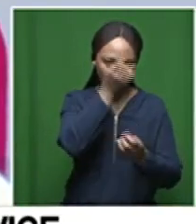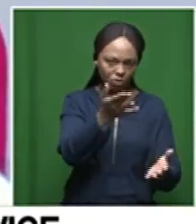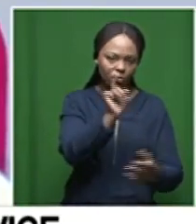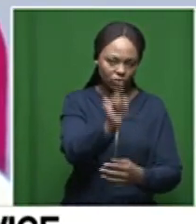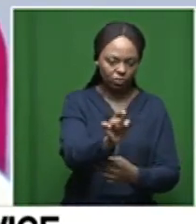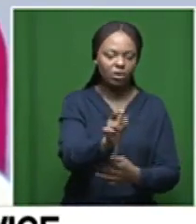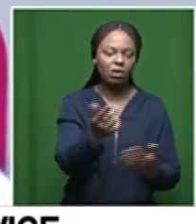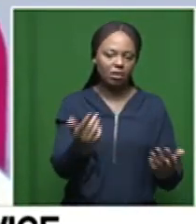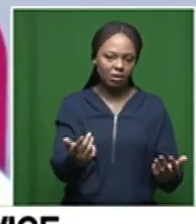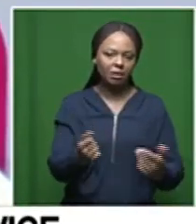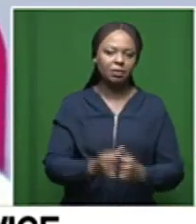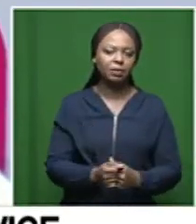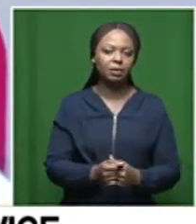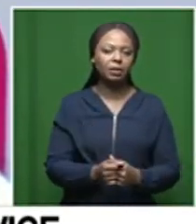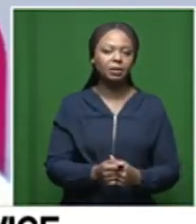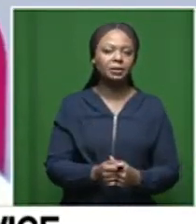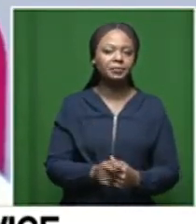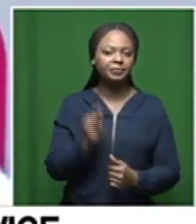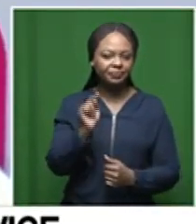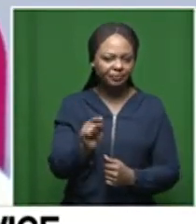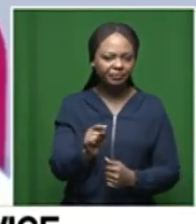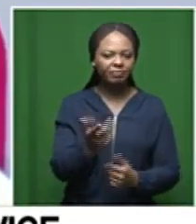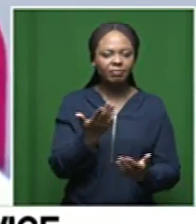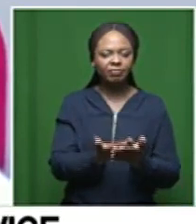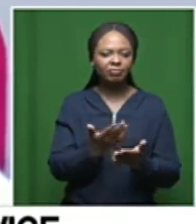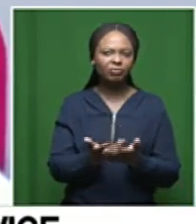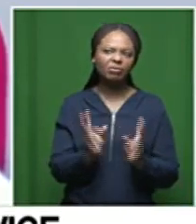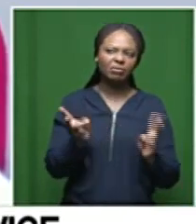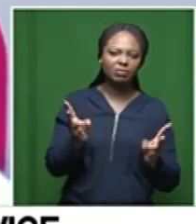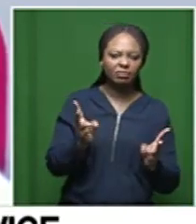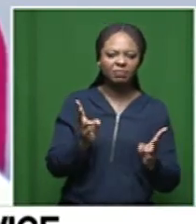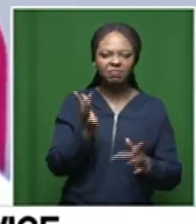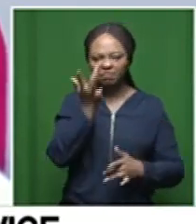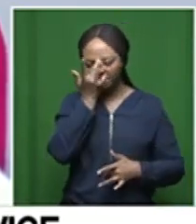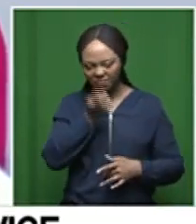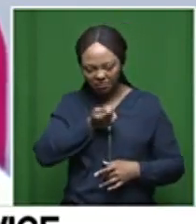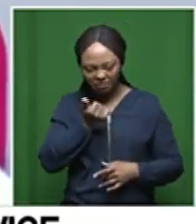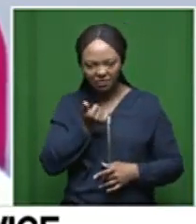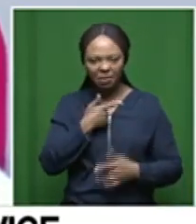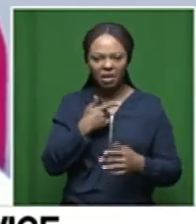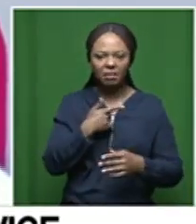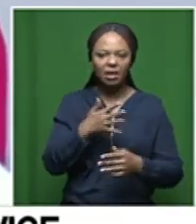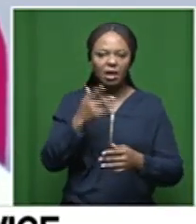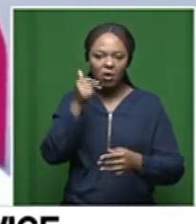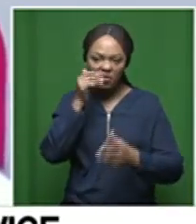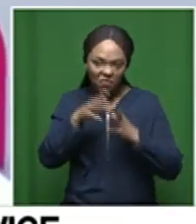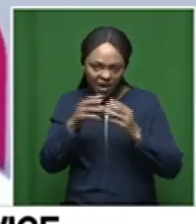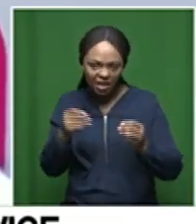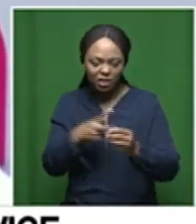that there can be what we call localized side effects, where one, for instance, can get maybe a bit of bruising on the arm